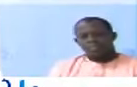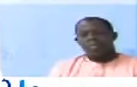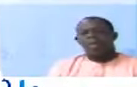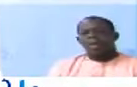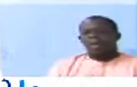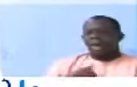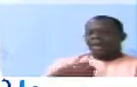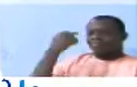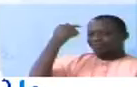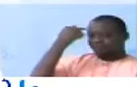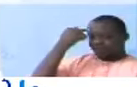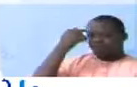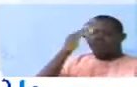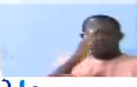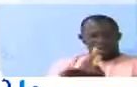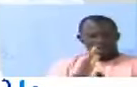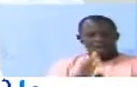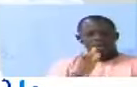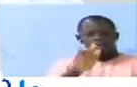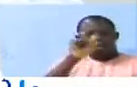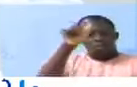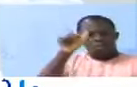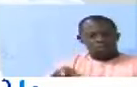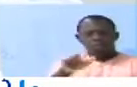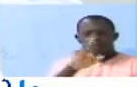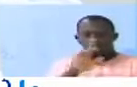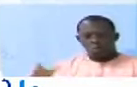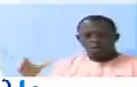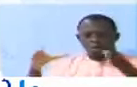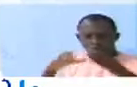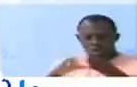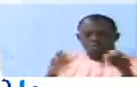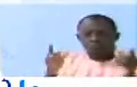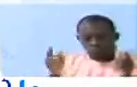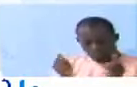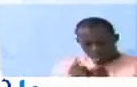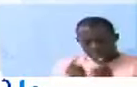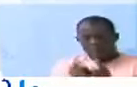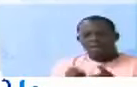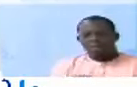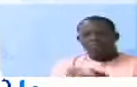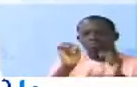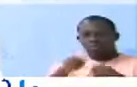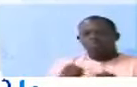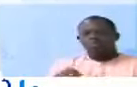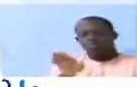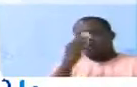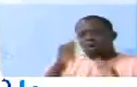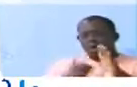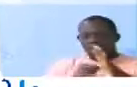I thought that he was one of the people who will join us to go to the American